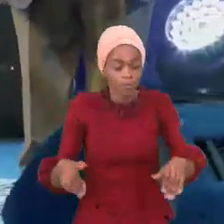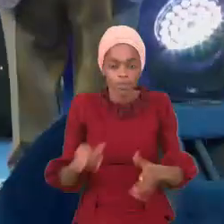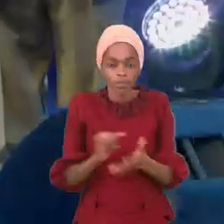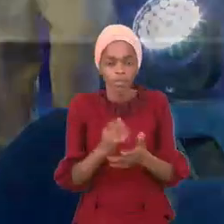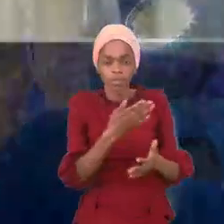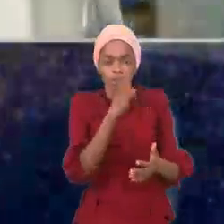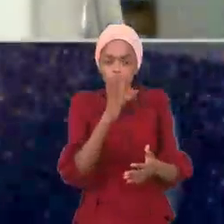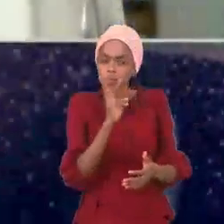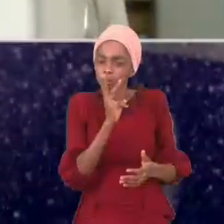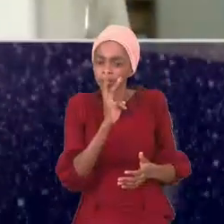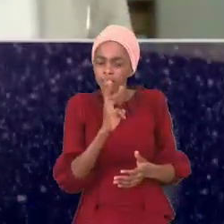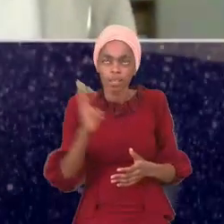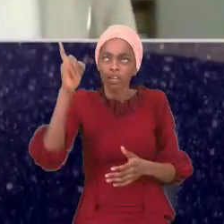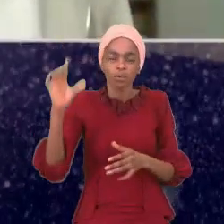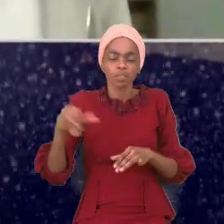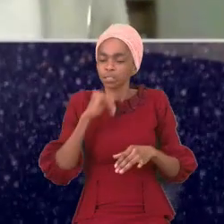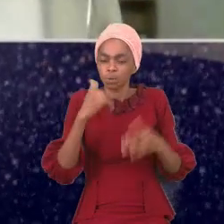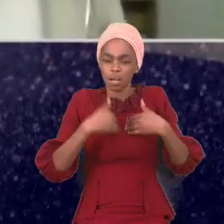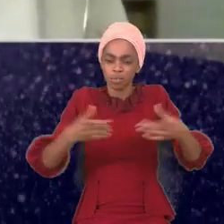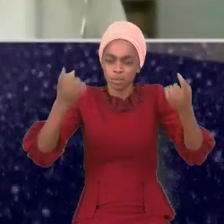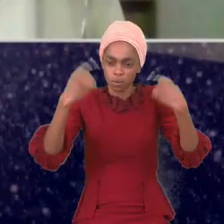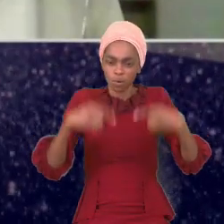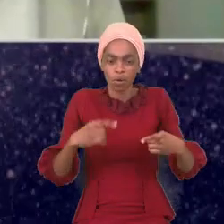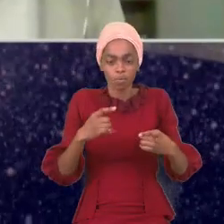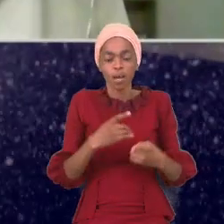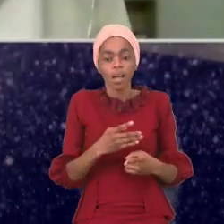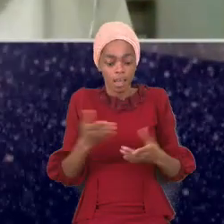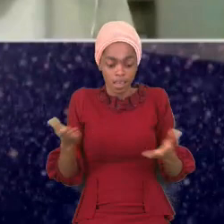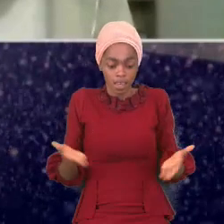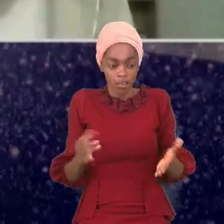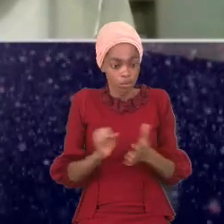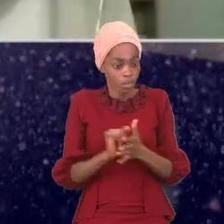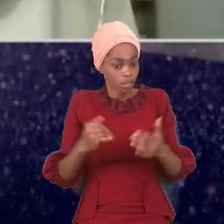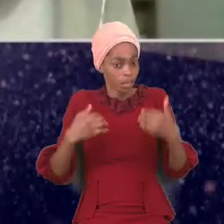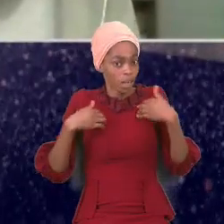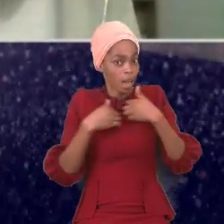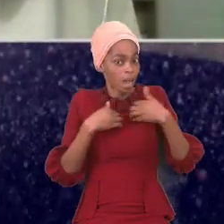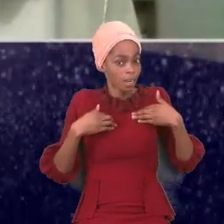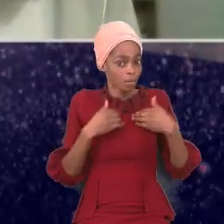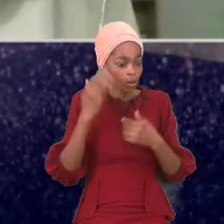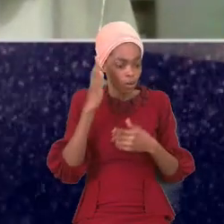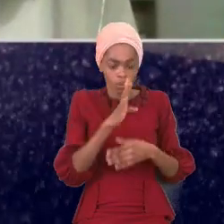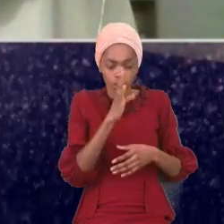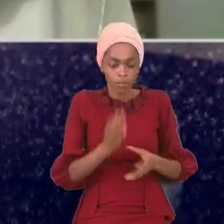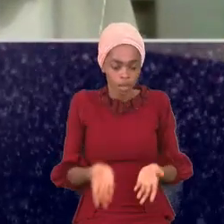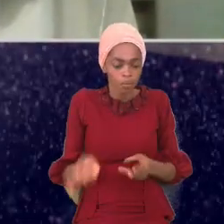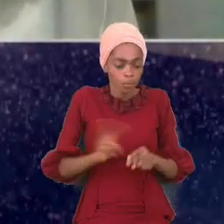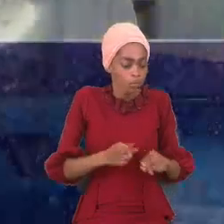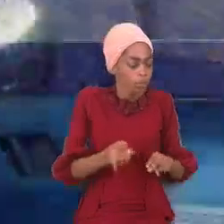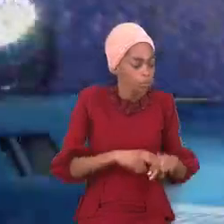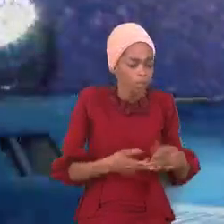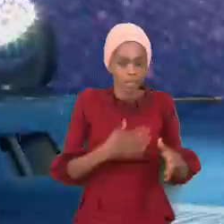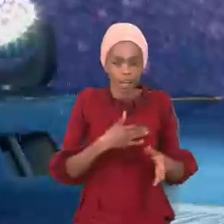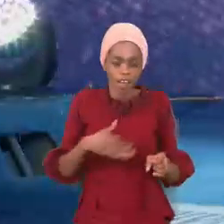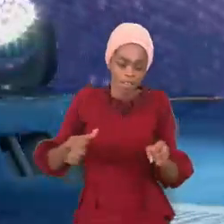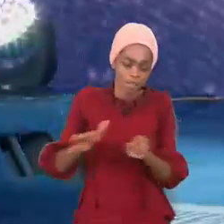water. He didn't have to come so that the animals will reproduce and fill